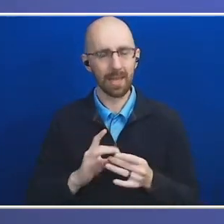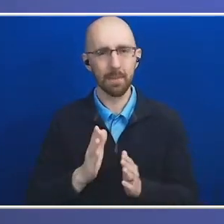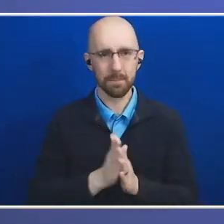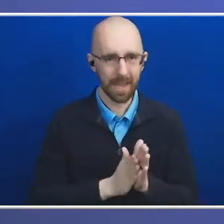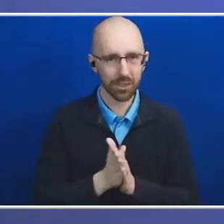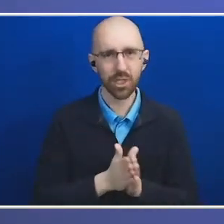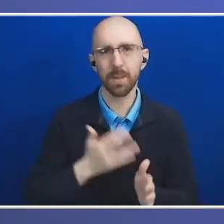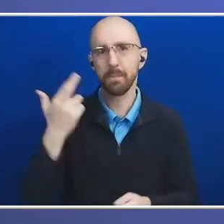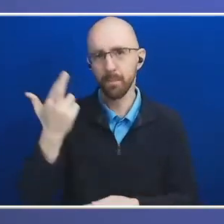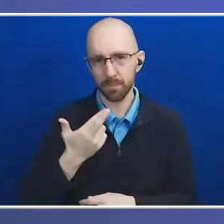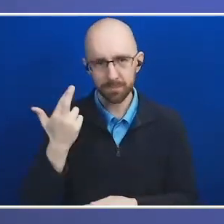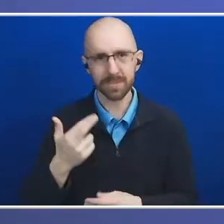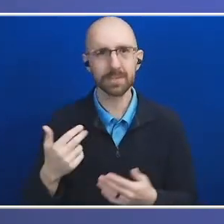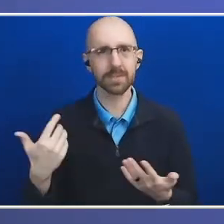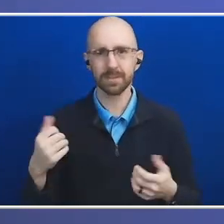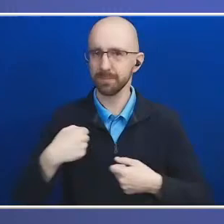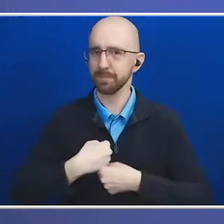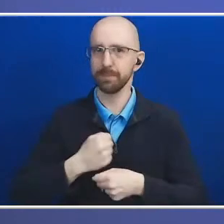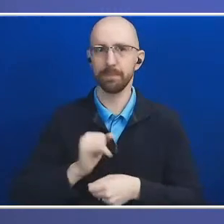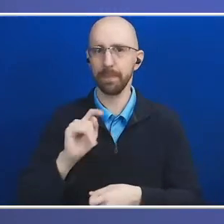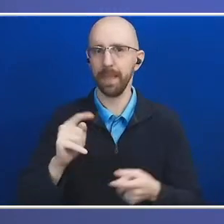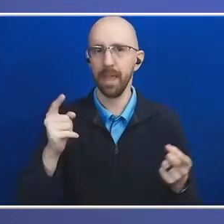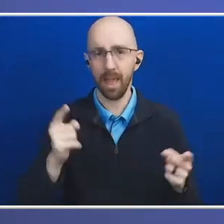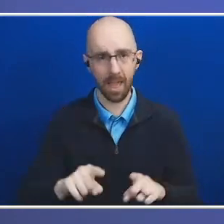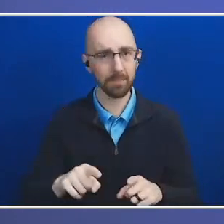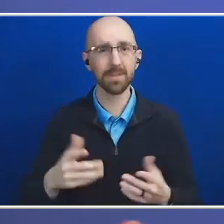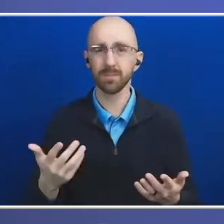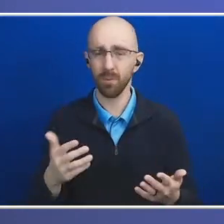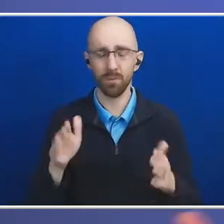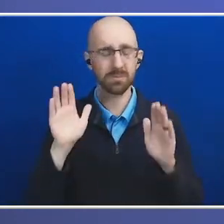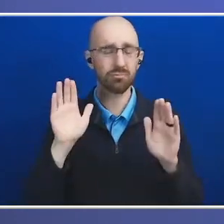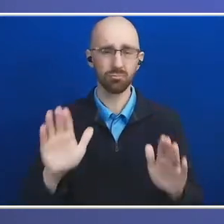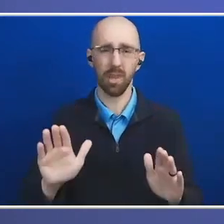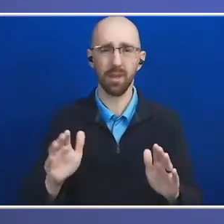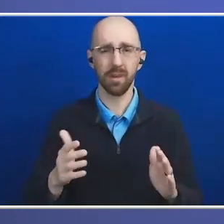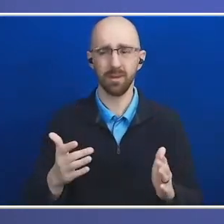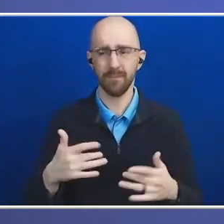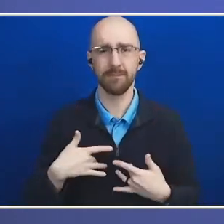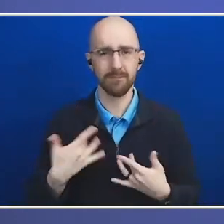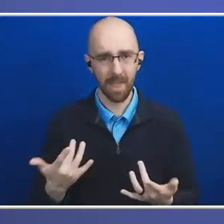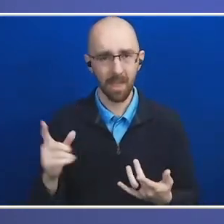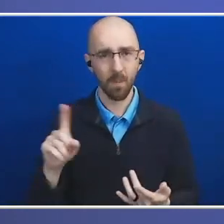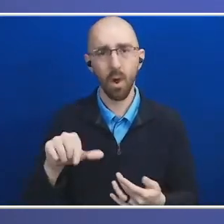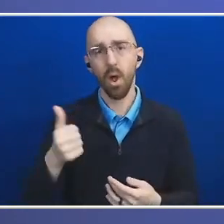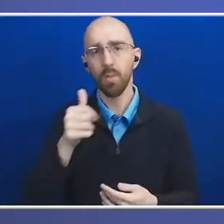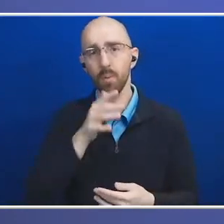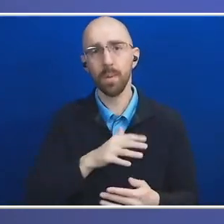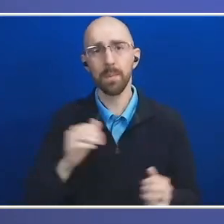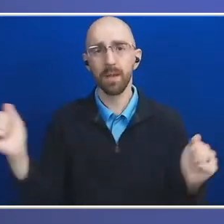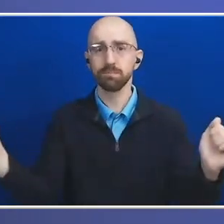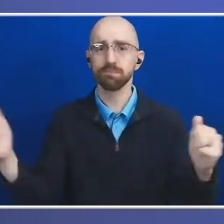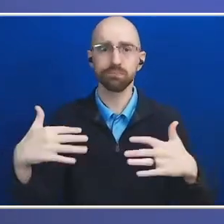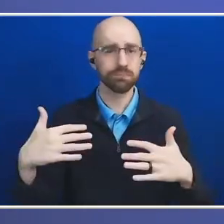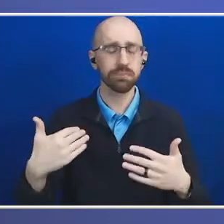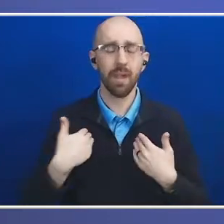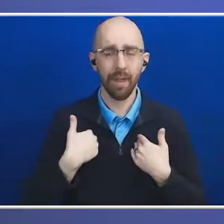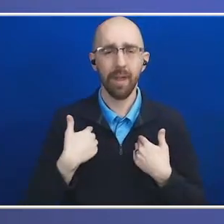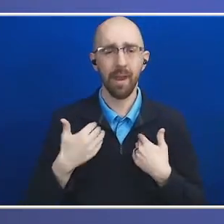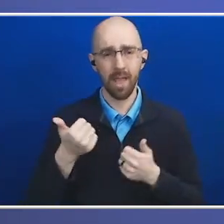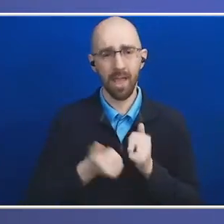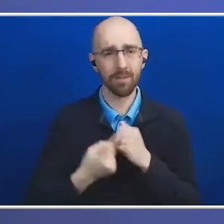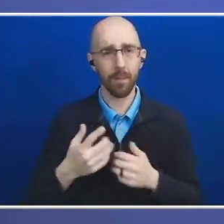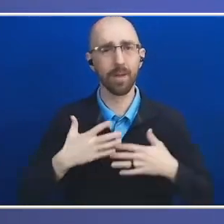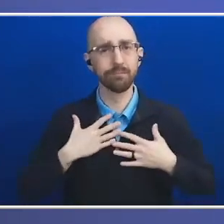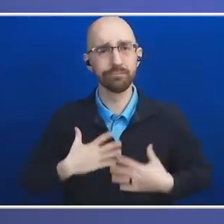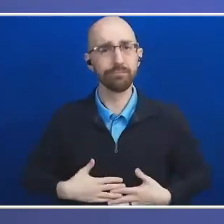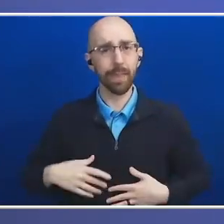let's make this happen. So it was a great event where other women came together. We had everyone wearing pink, and just to spread